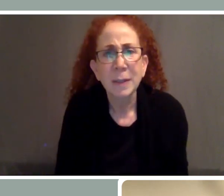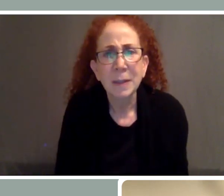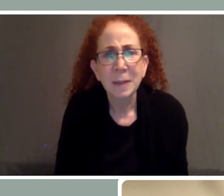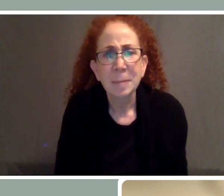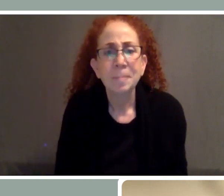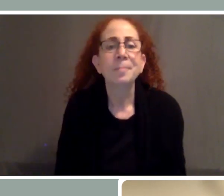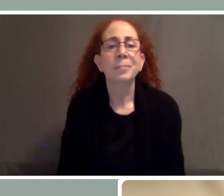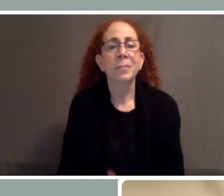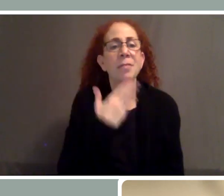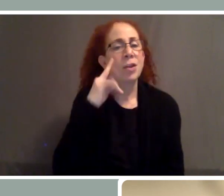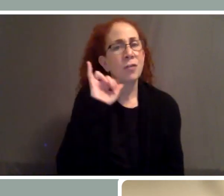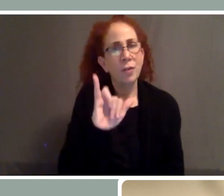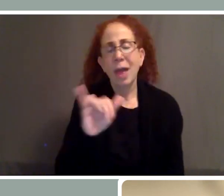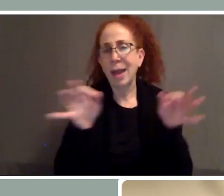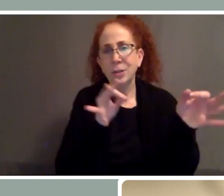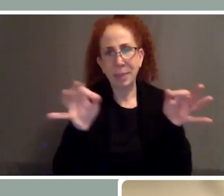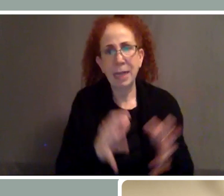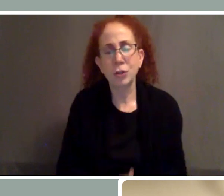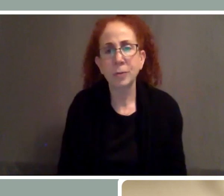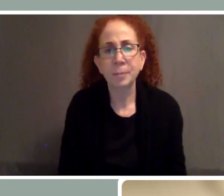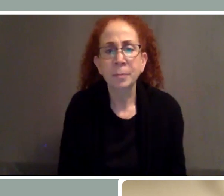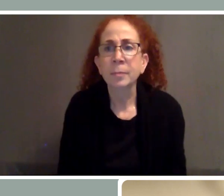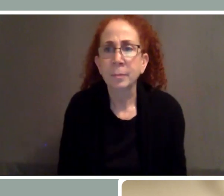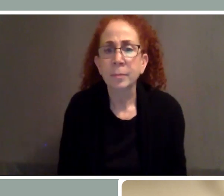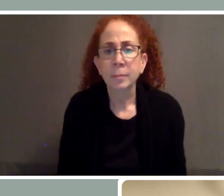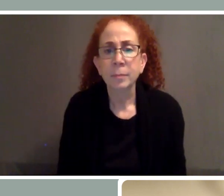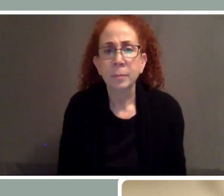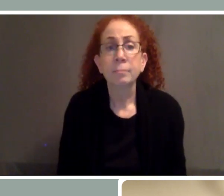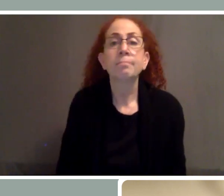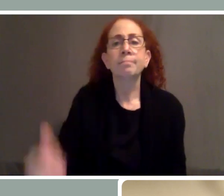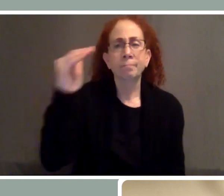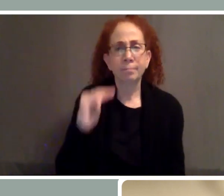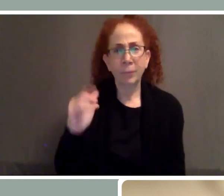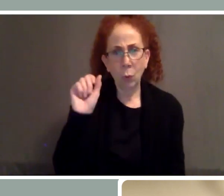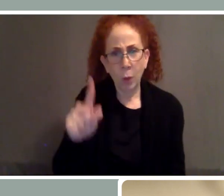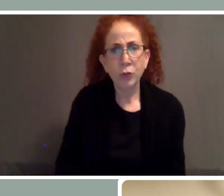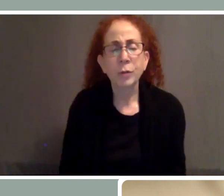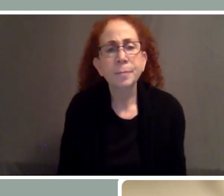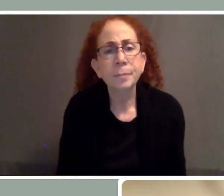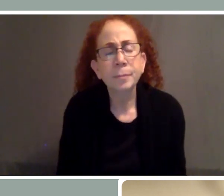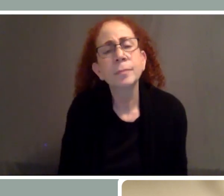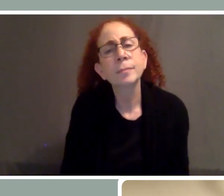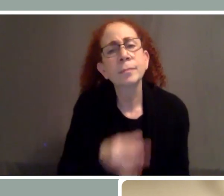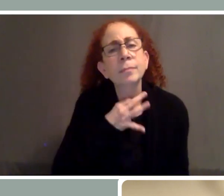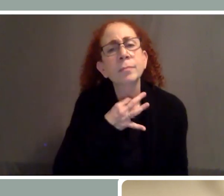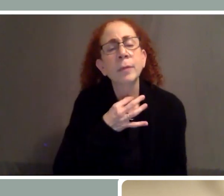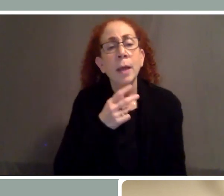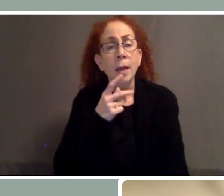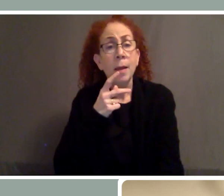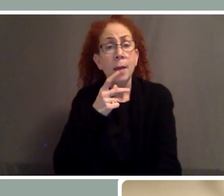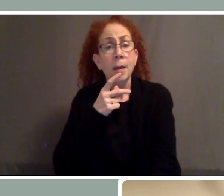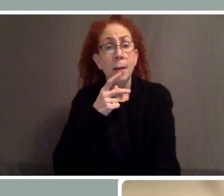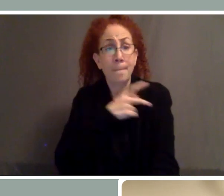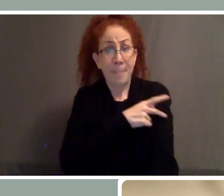Great, thank you for that explanation. Someone is asking, do patients have to come off